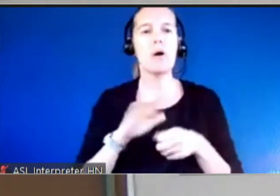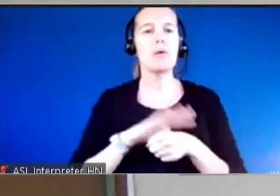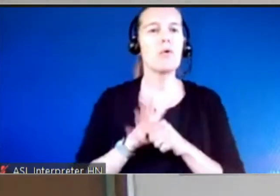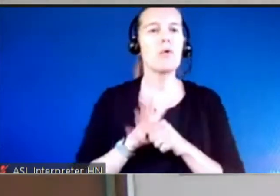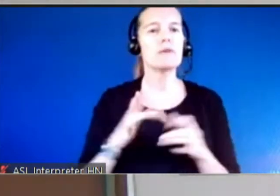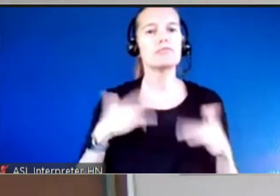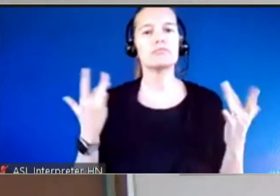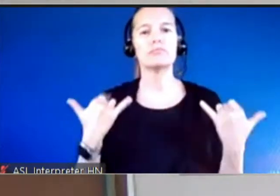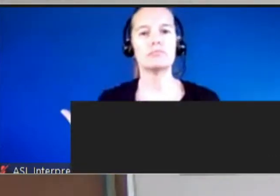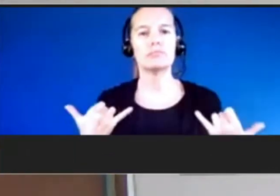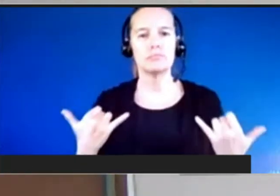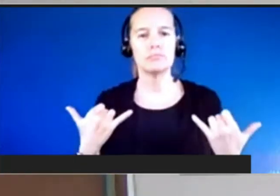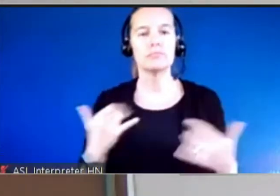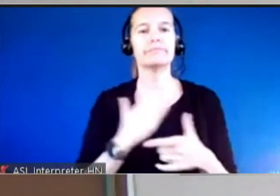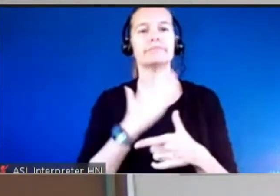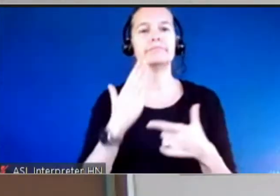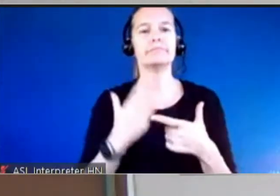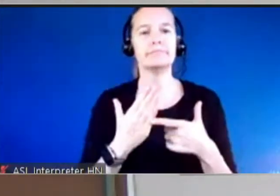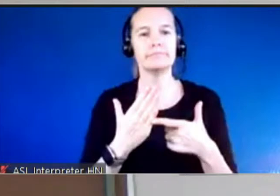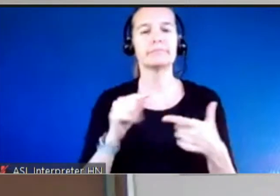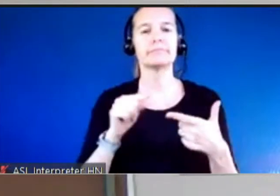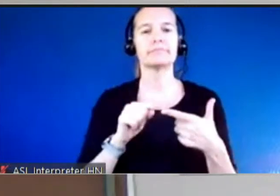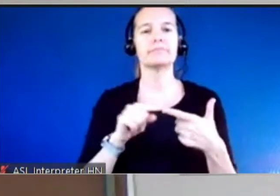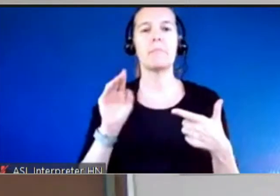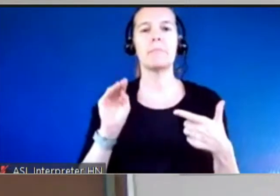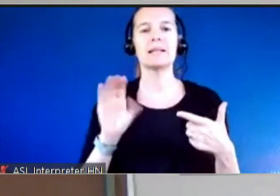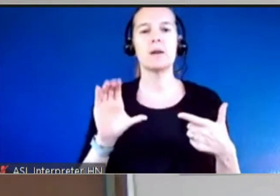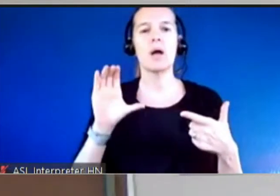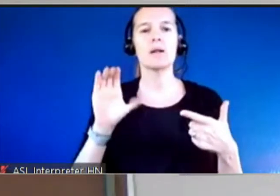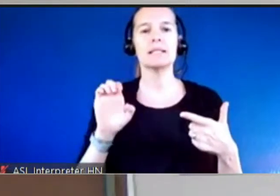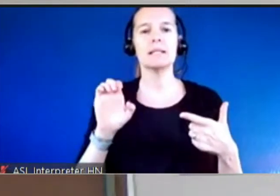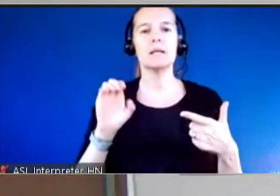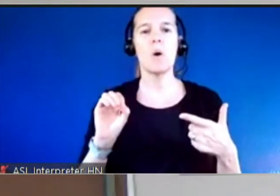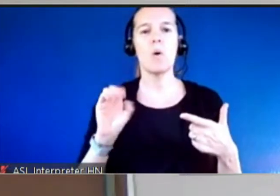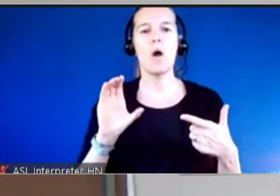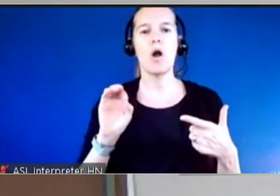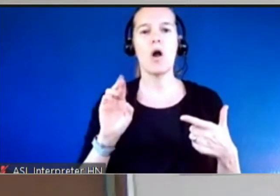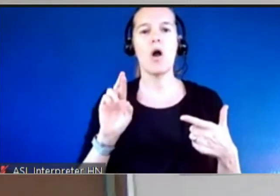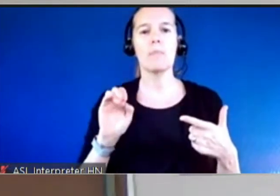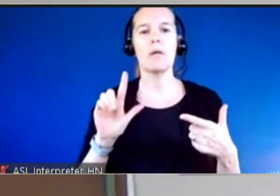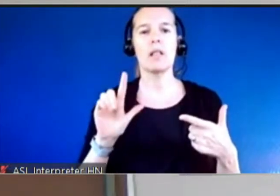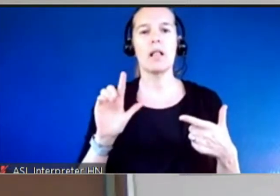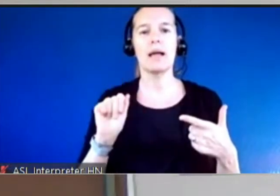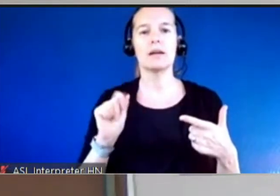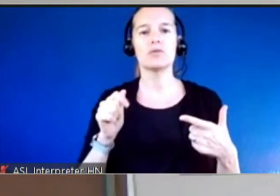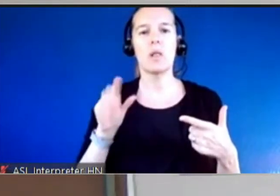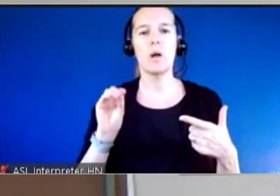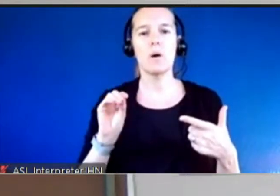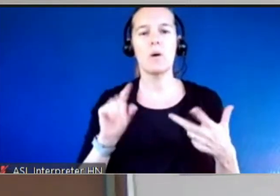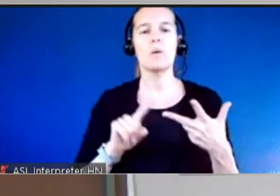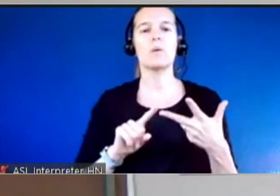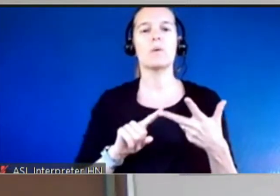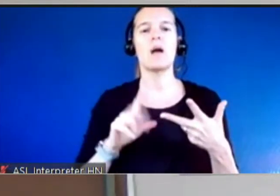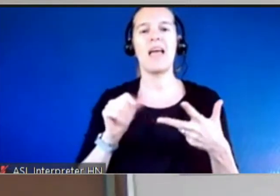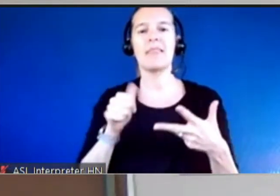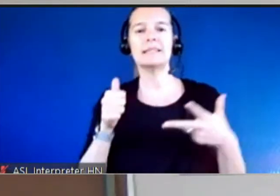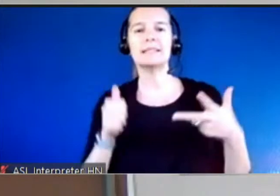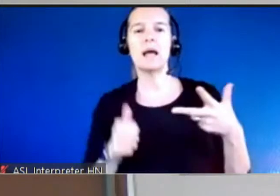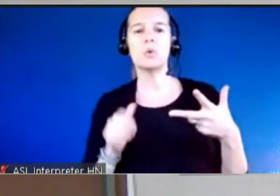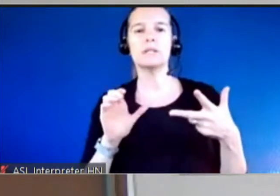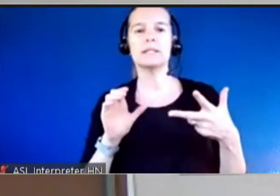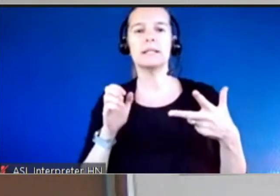county. We will then hear from Mendocino County CEO Carmel Angelo, followed by Deputy CEO Darcy